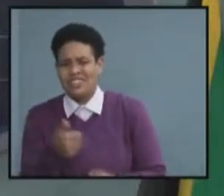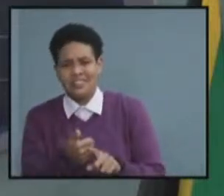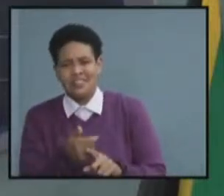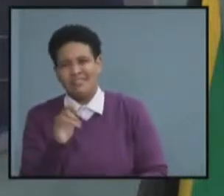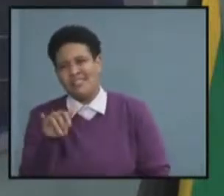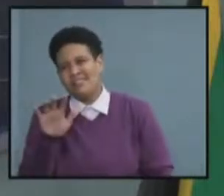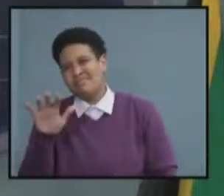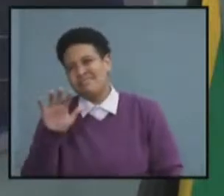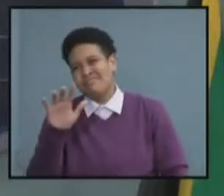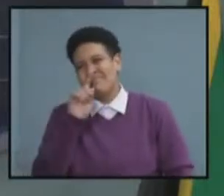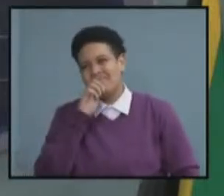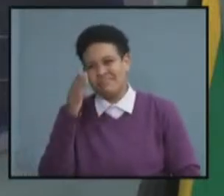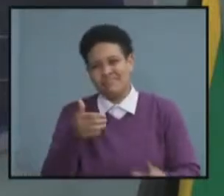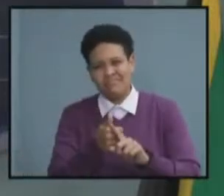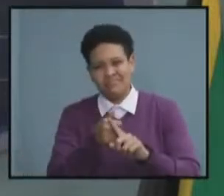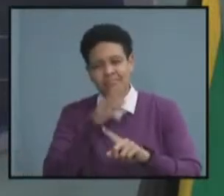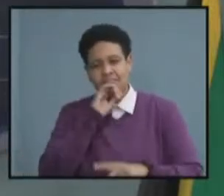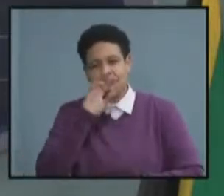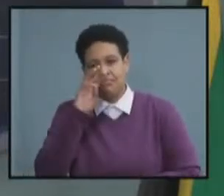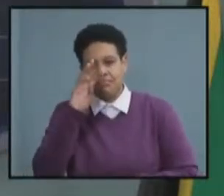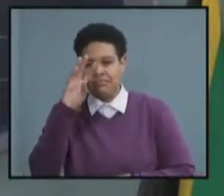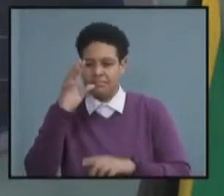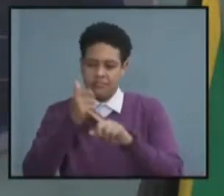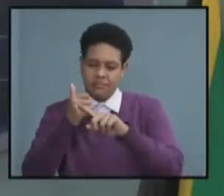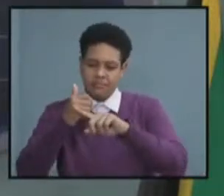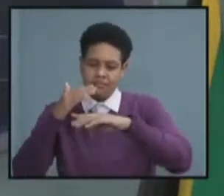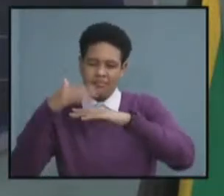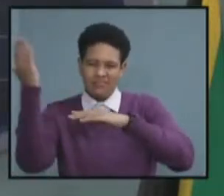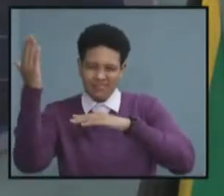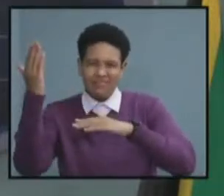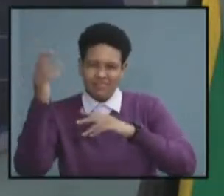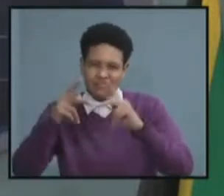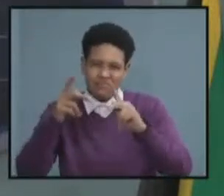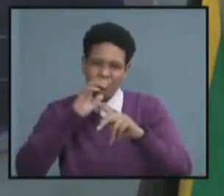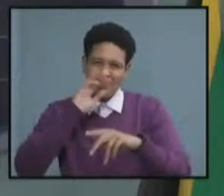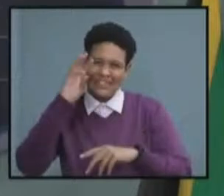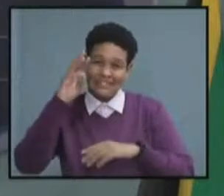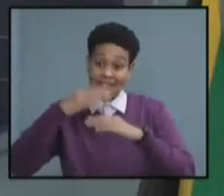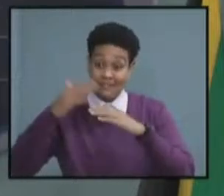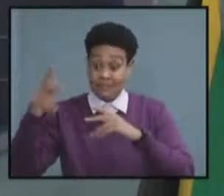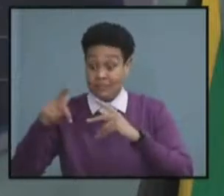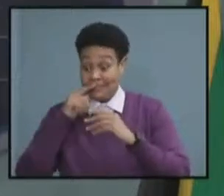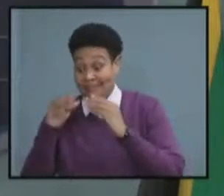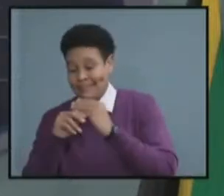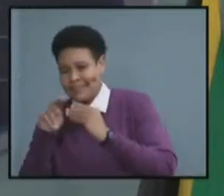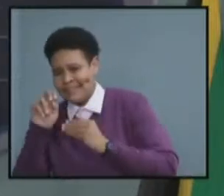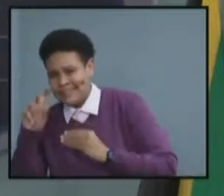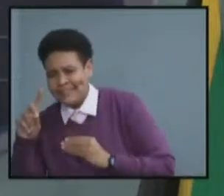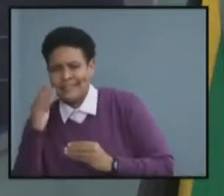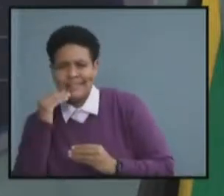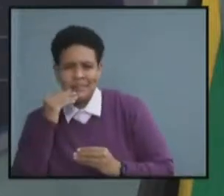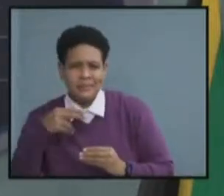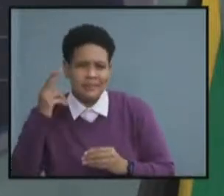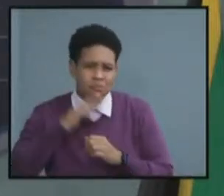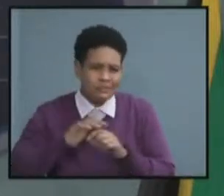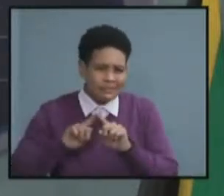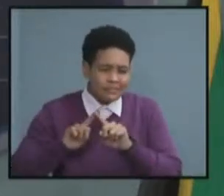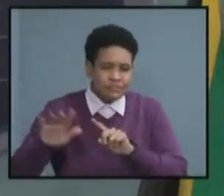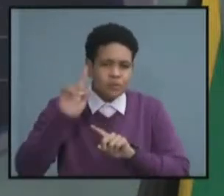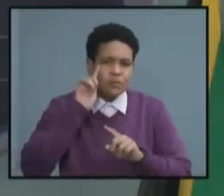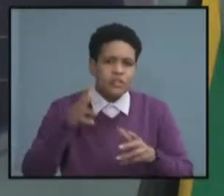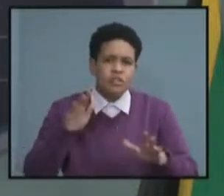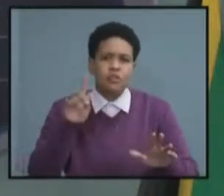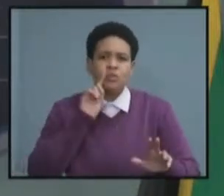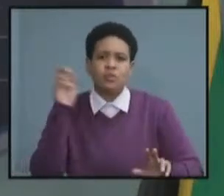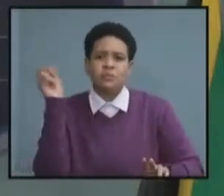is, persons aged 65 and over, and persons with comorbidities, will be allowed